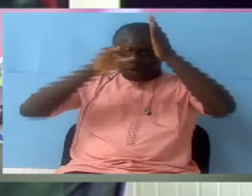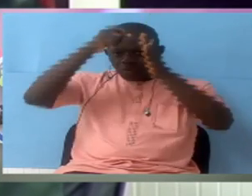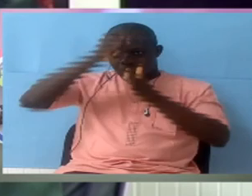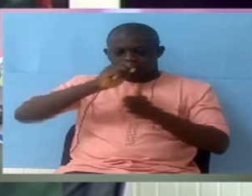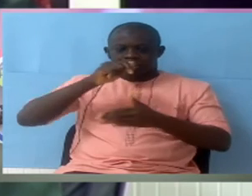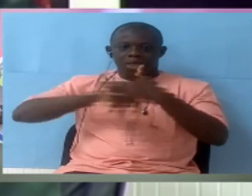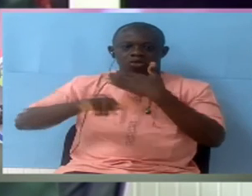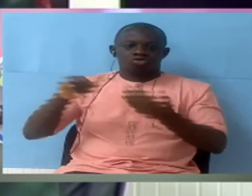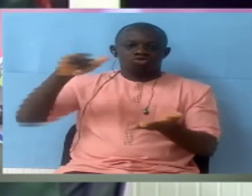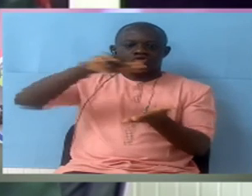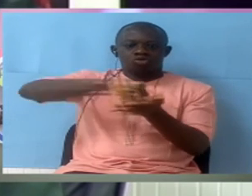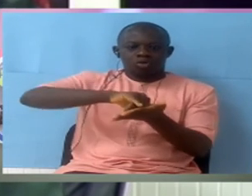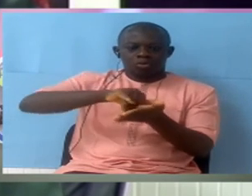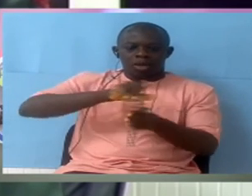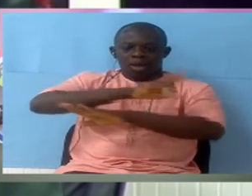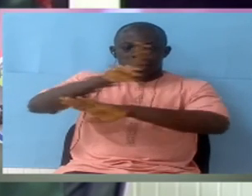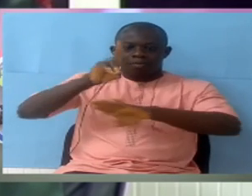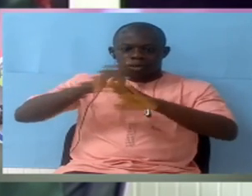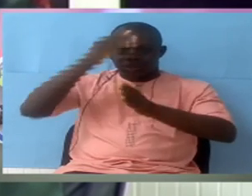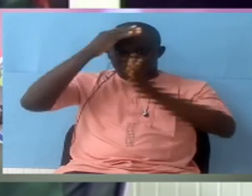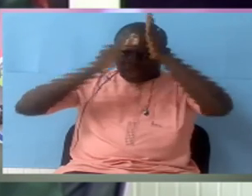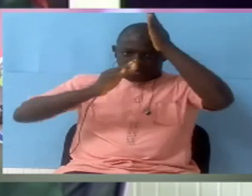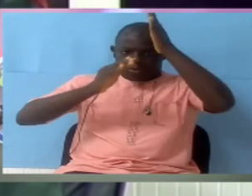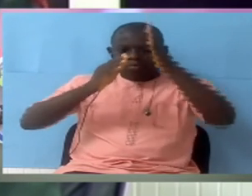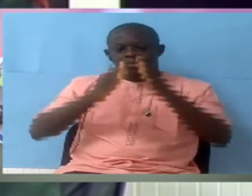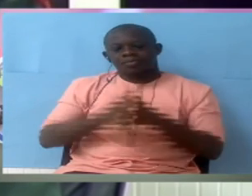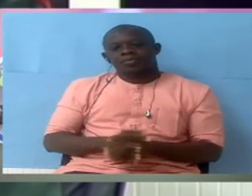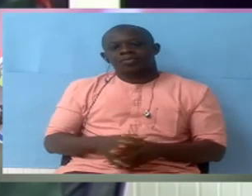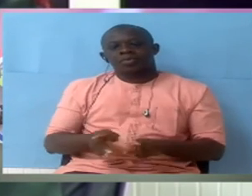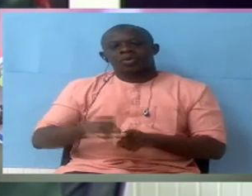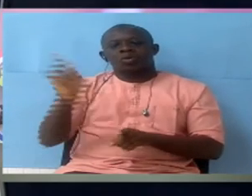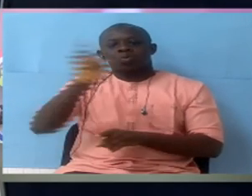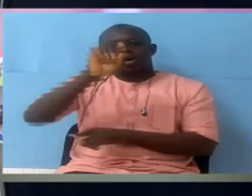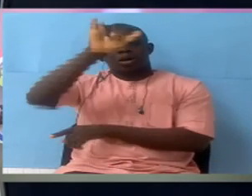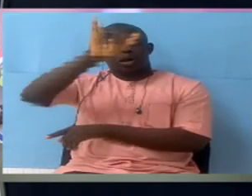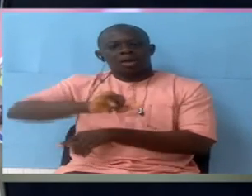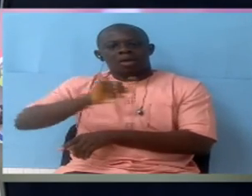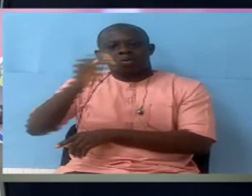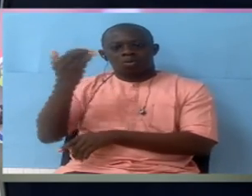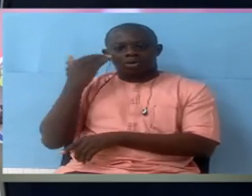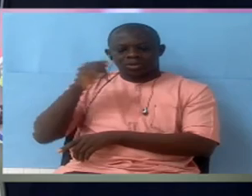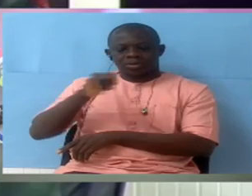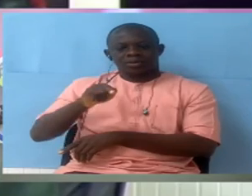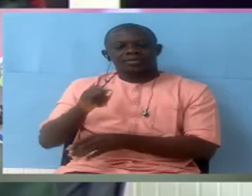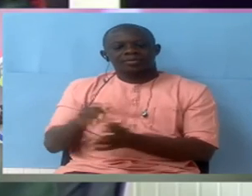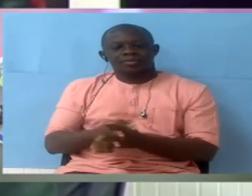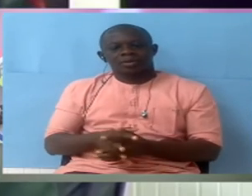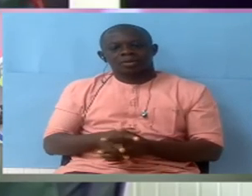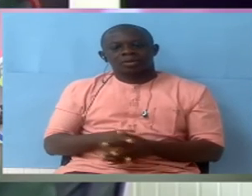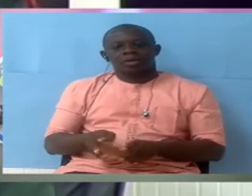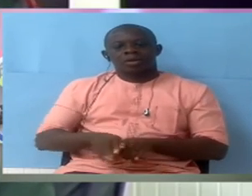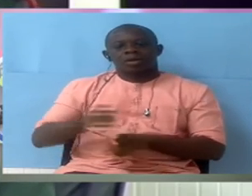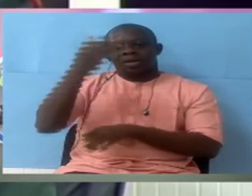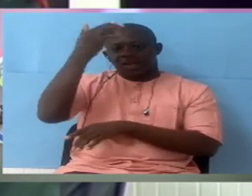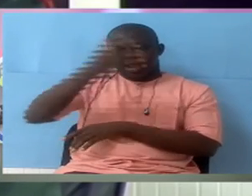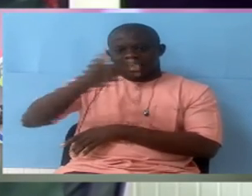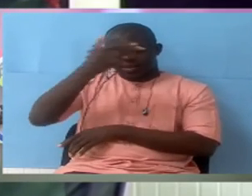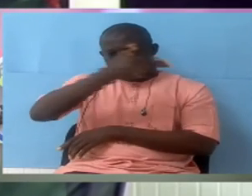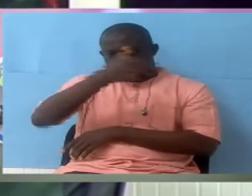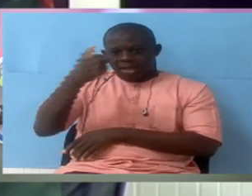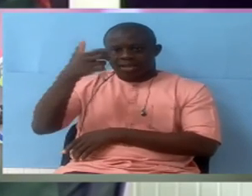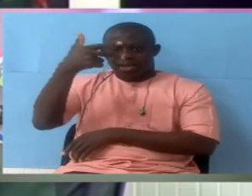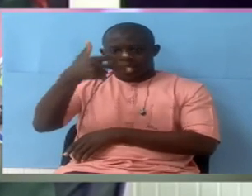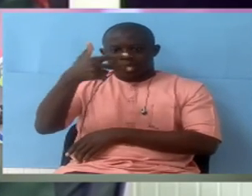yobbu Yundum Barracks nak ma jité military police bi fofu. What year was this? Bobu ban at la won? 1998 November.